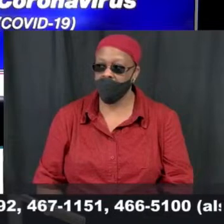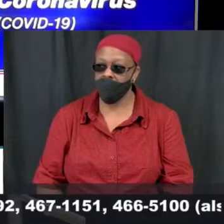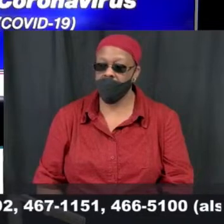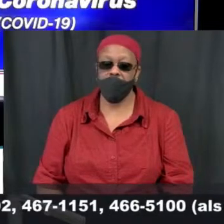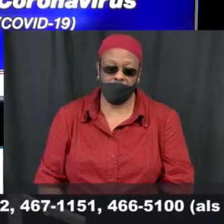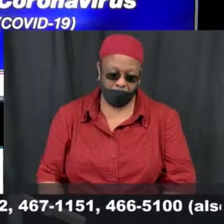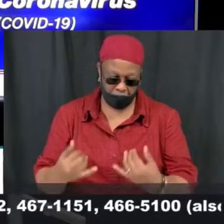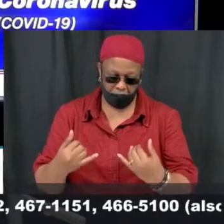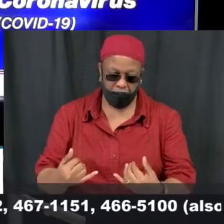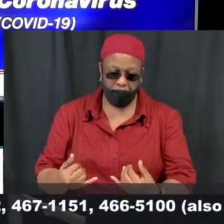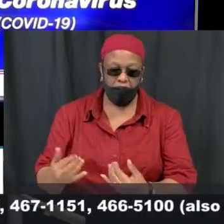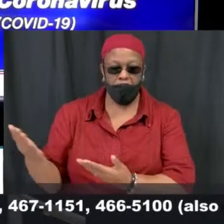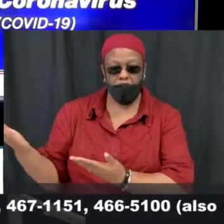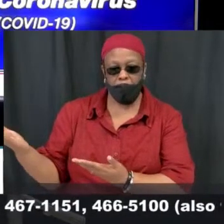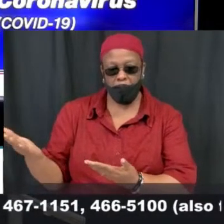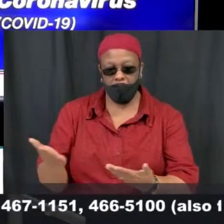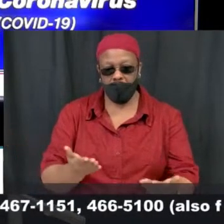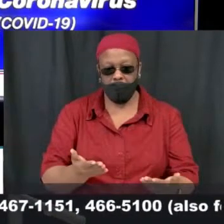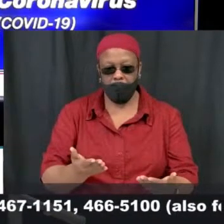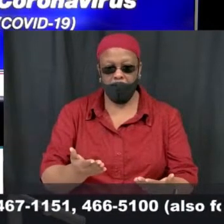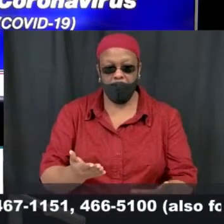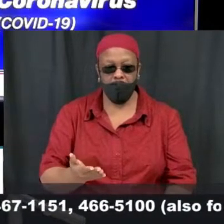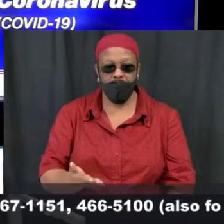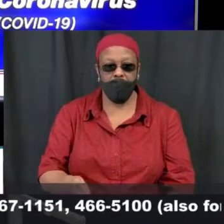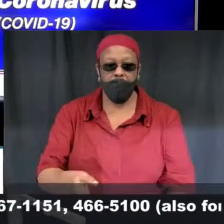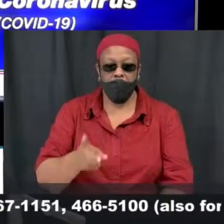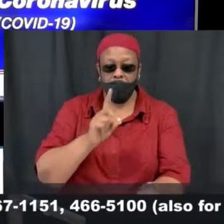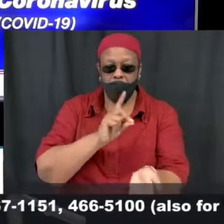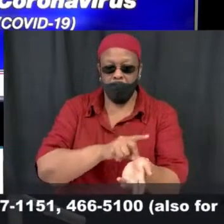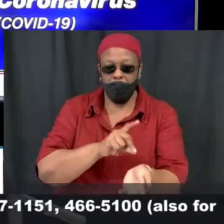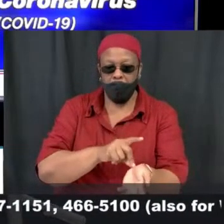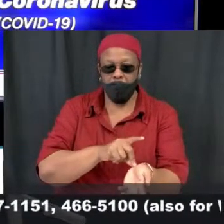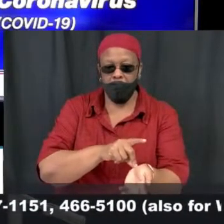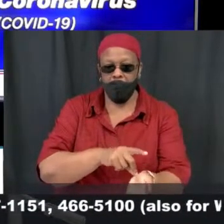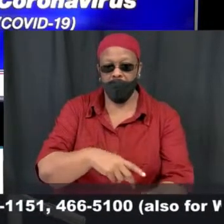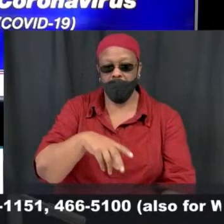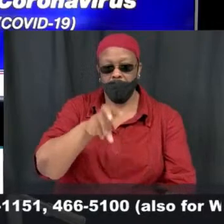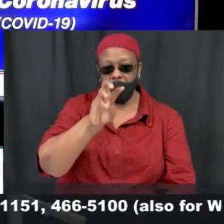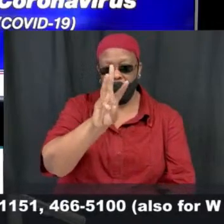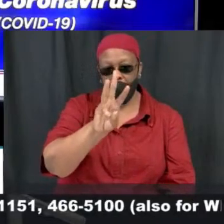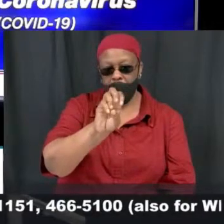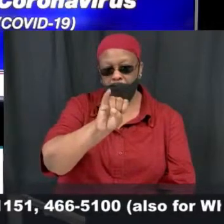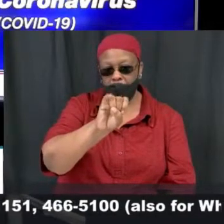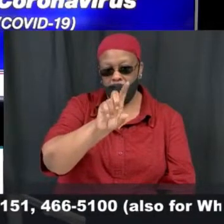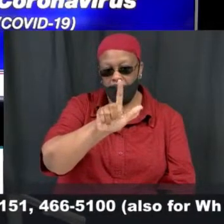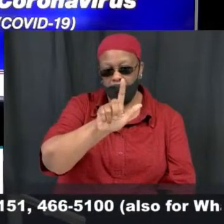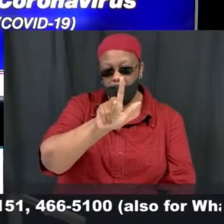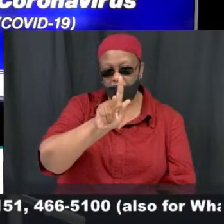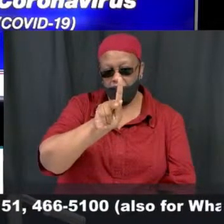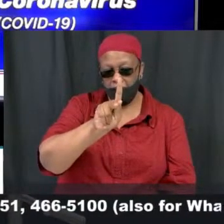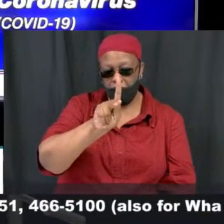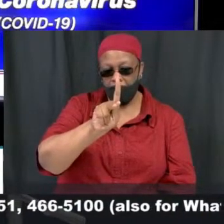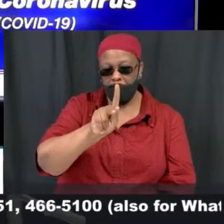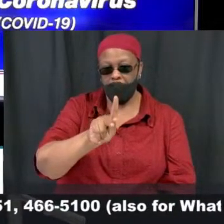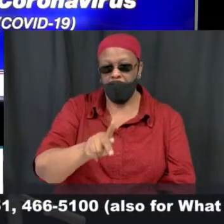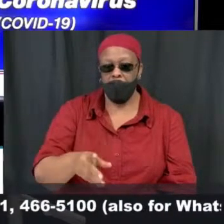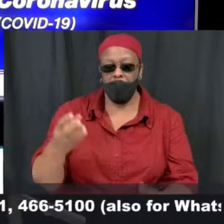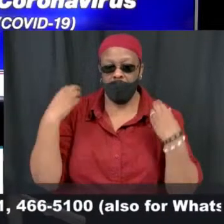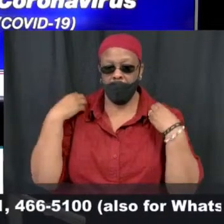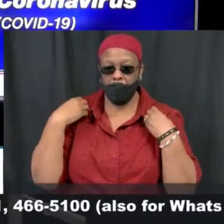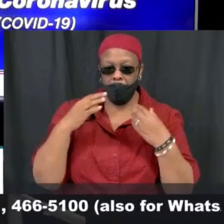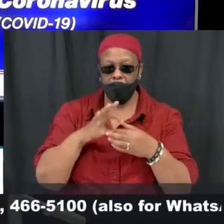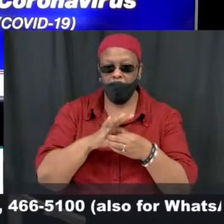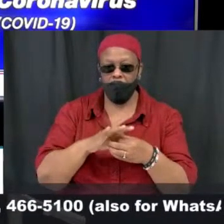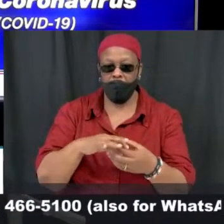Without further ado, I would invite the Medical Chief of Staff at the Joseph N. France General